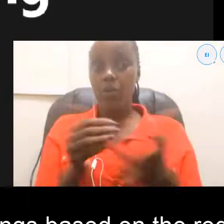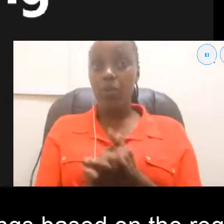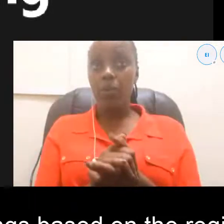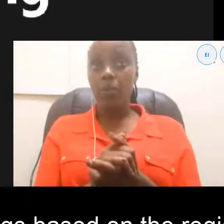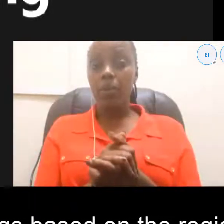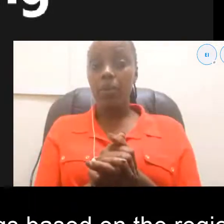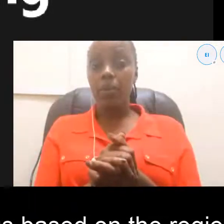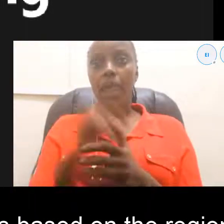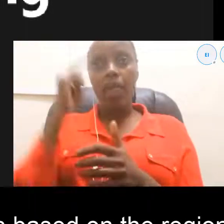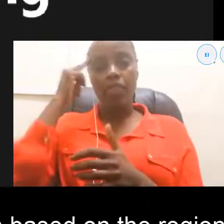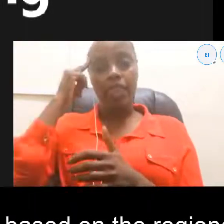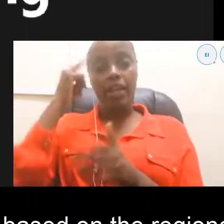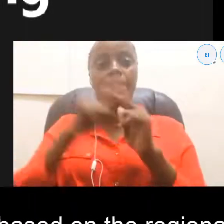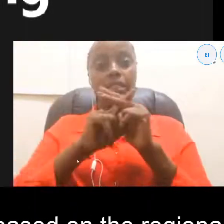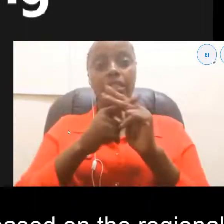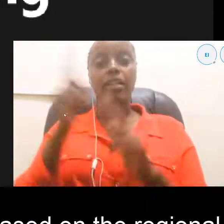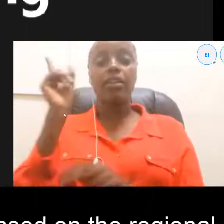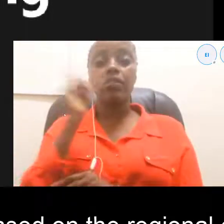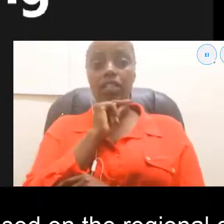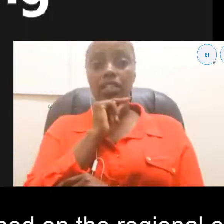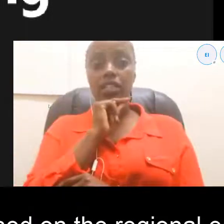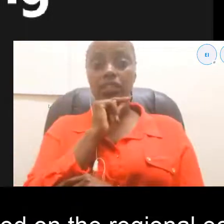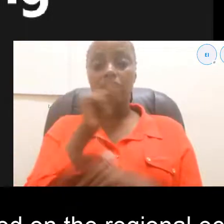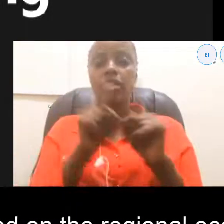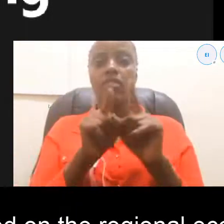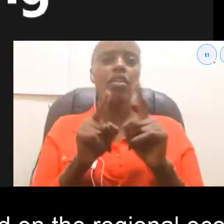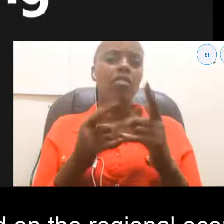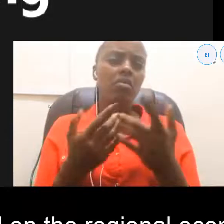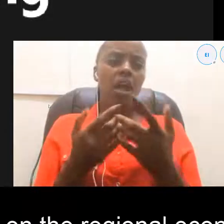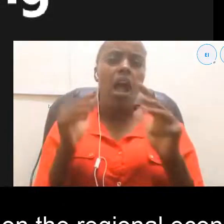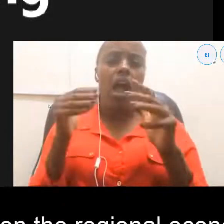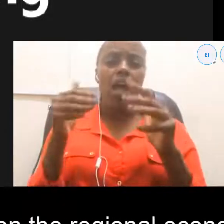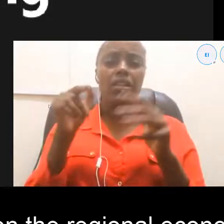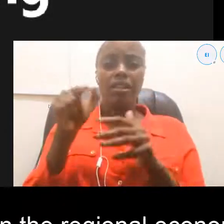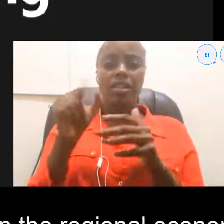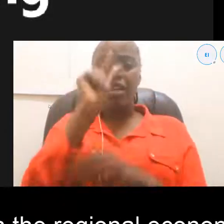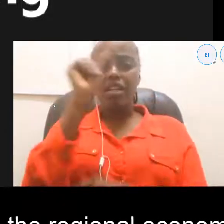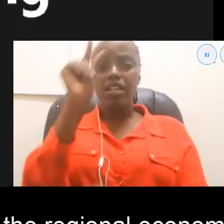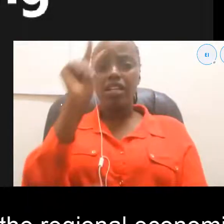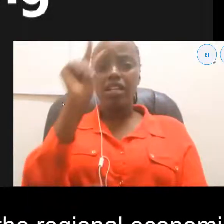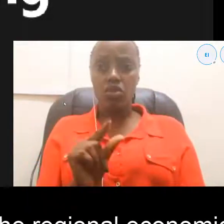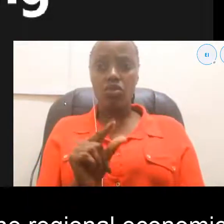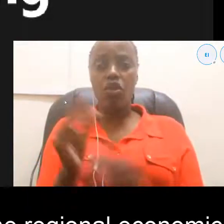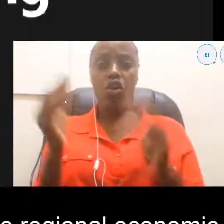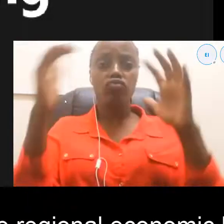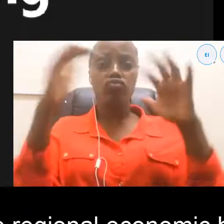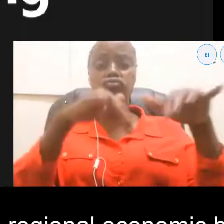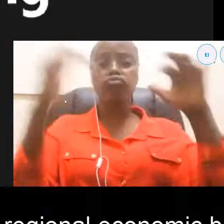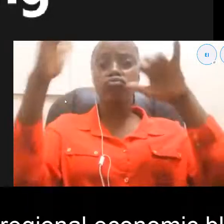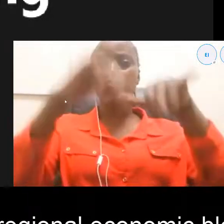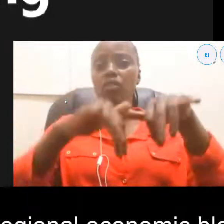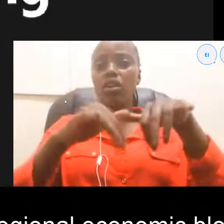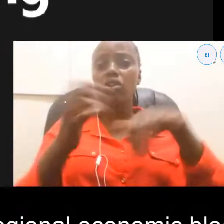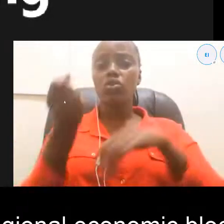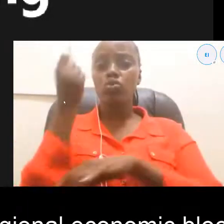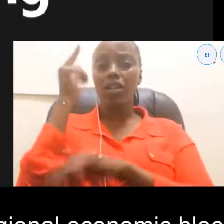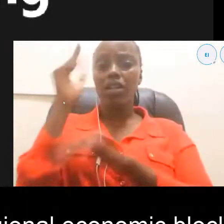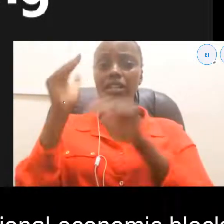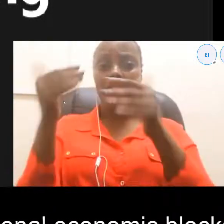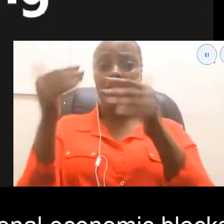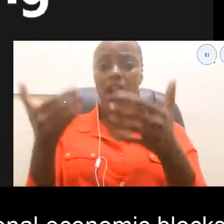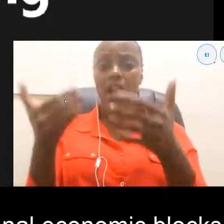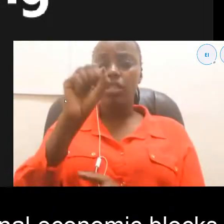think we've already started insofar as having these regional convenings and getting to understand how